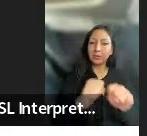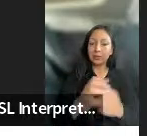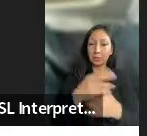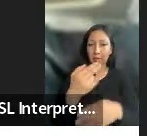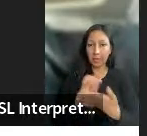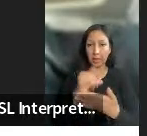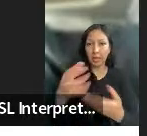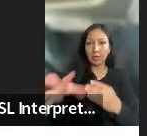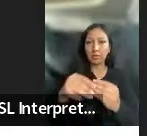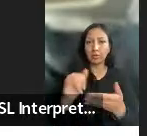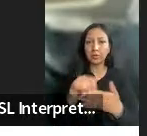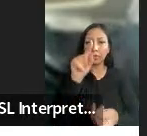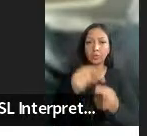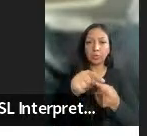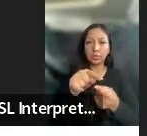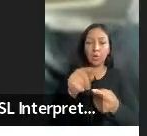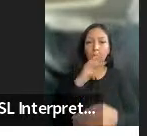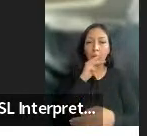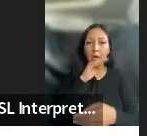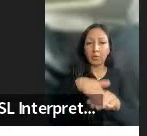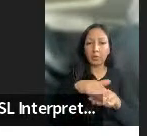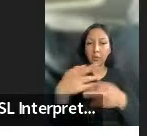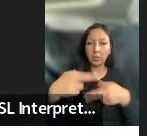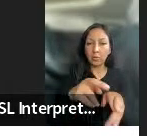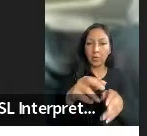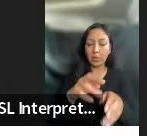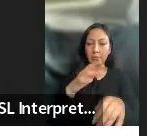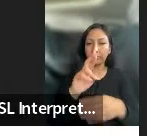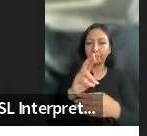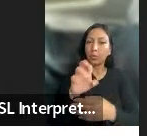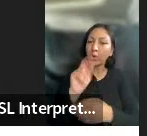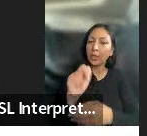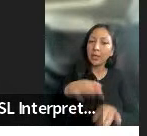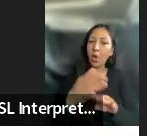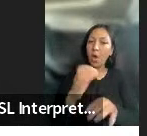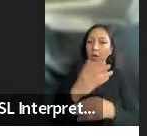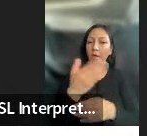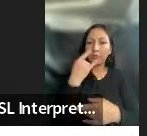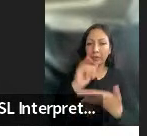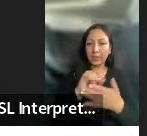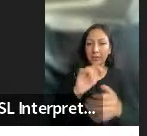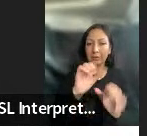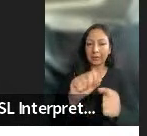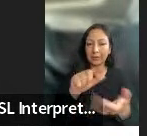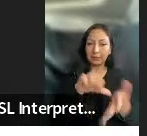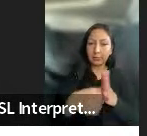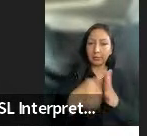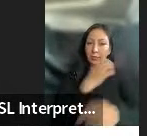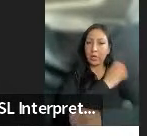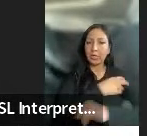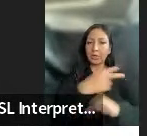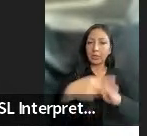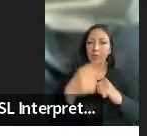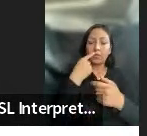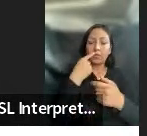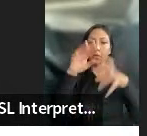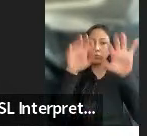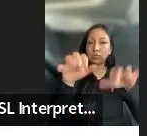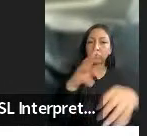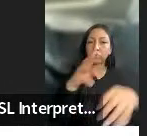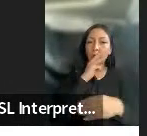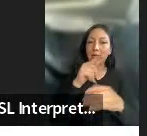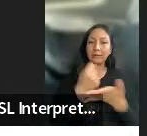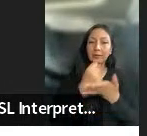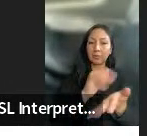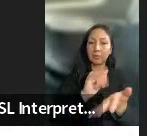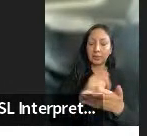include reducing stormwater runoff, because this reduces the need for energy-intensive stormwater treatment, which has a large carbon